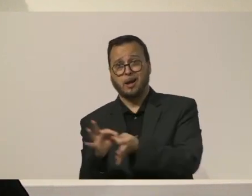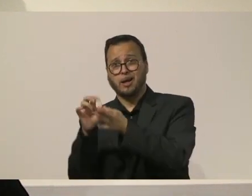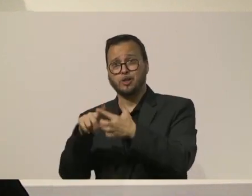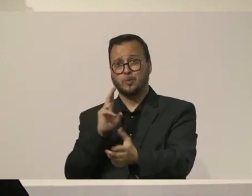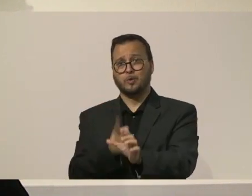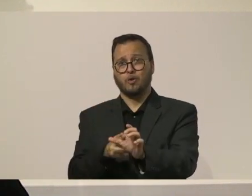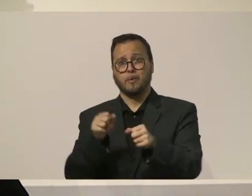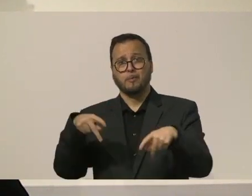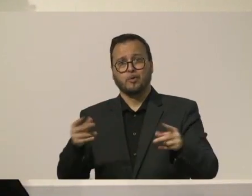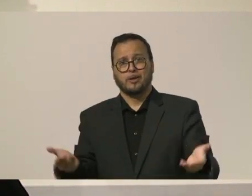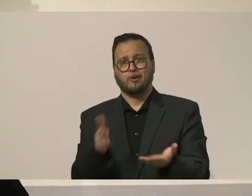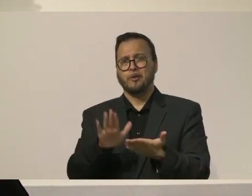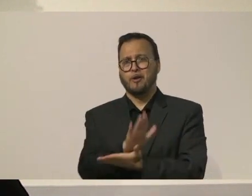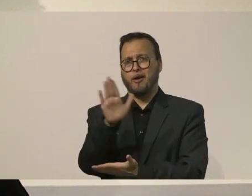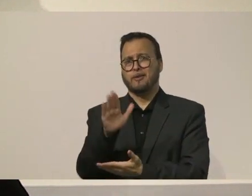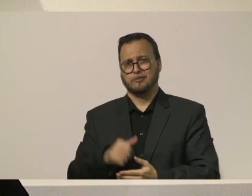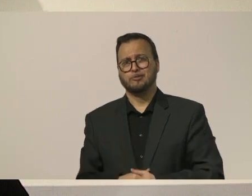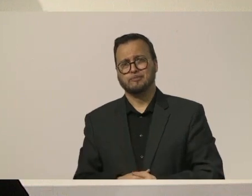at the college.